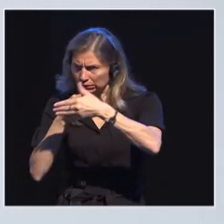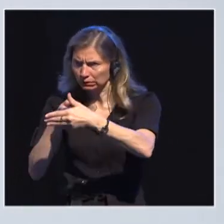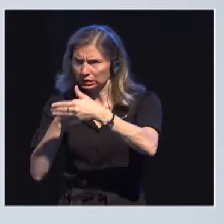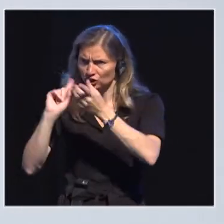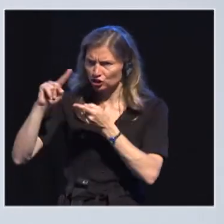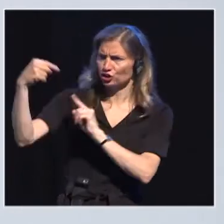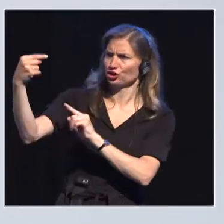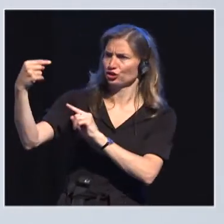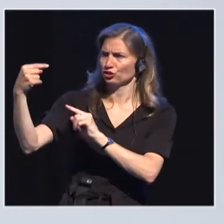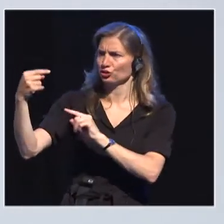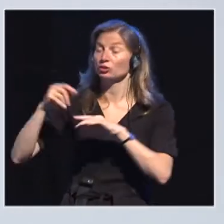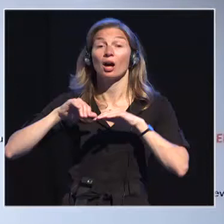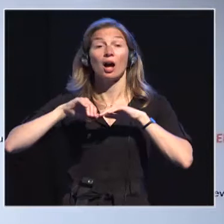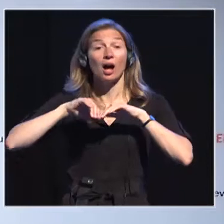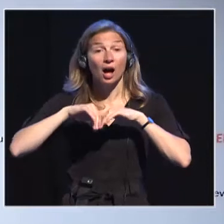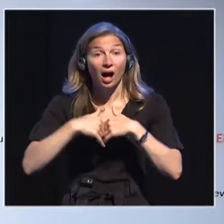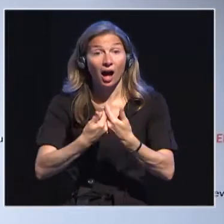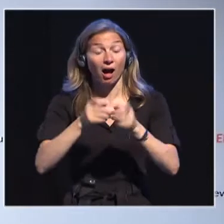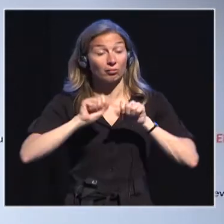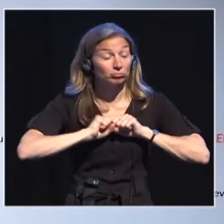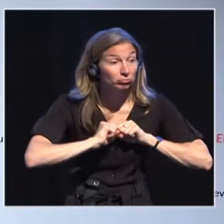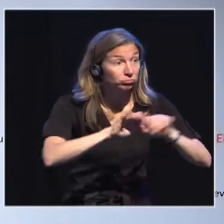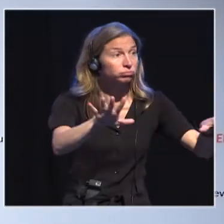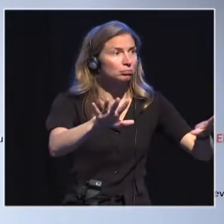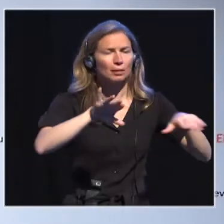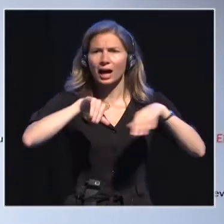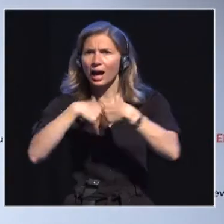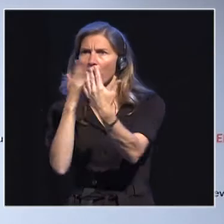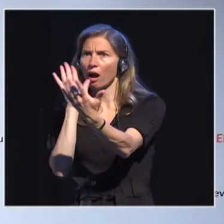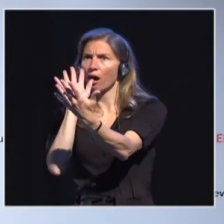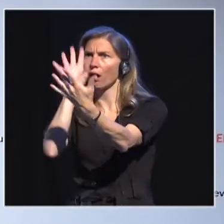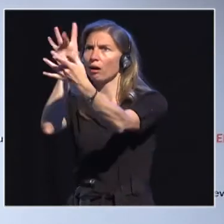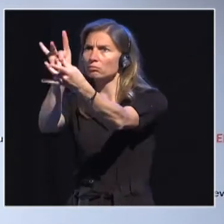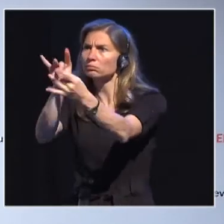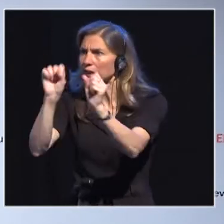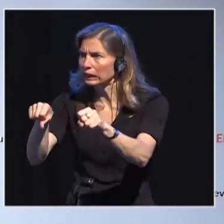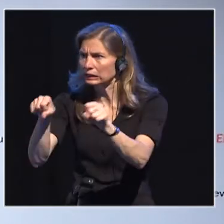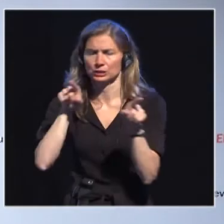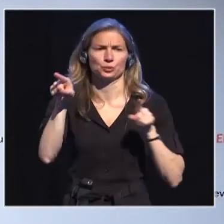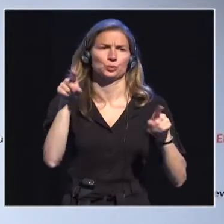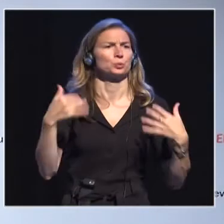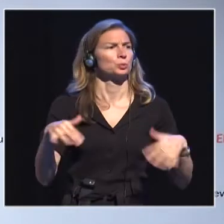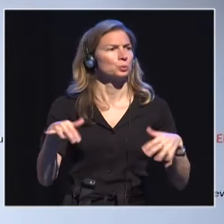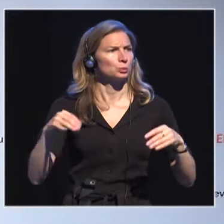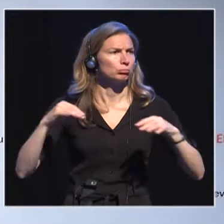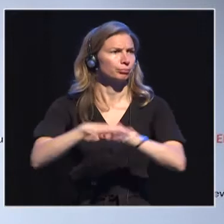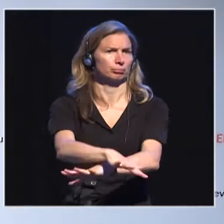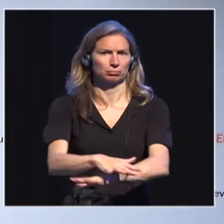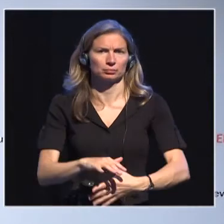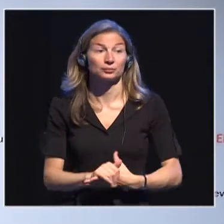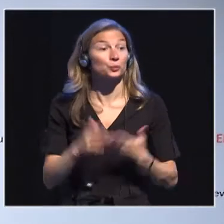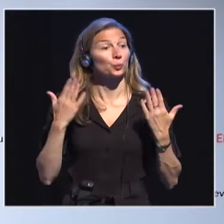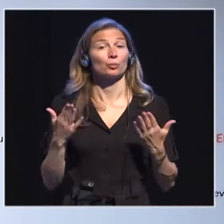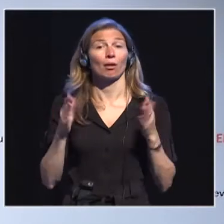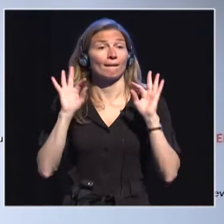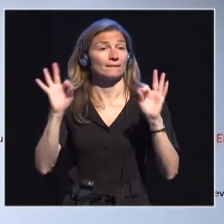accessed. So I'm going to run this session in a very interactive way. I'm going to have a conversation with these wonderful